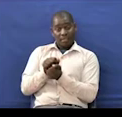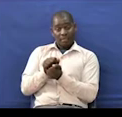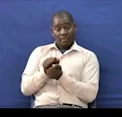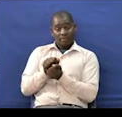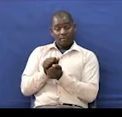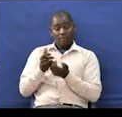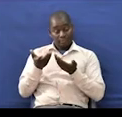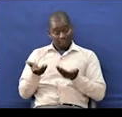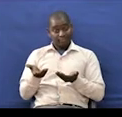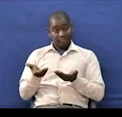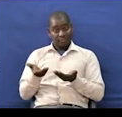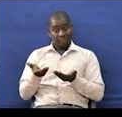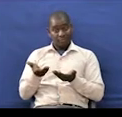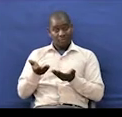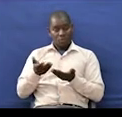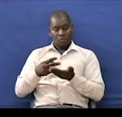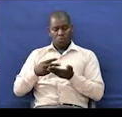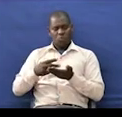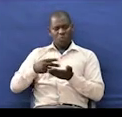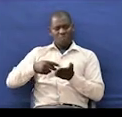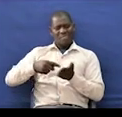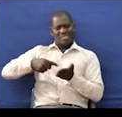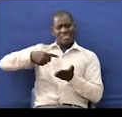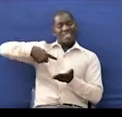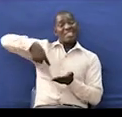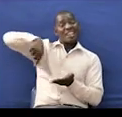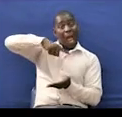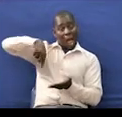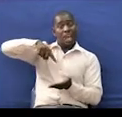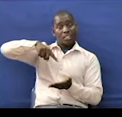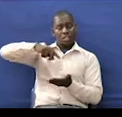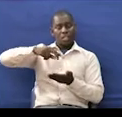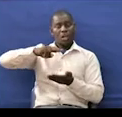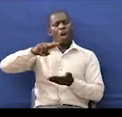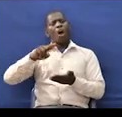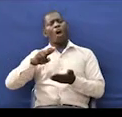to turn or rotate.